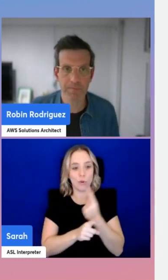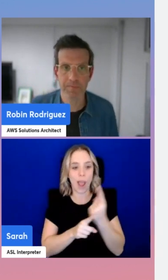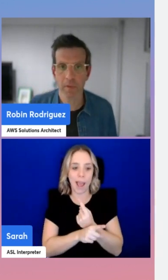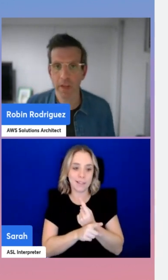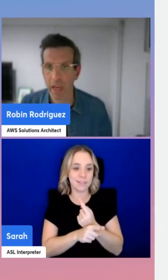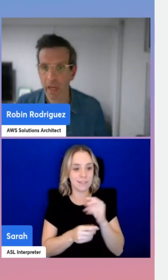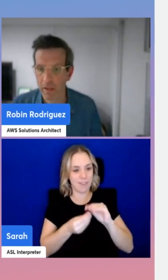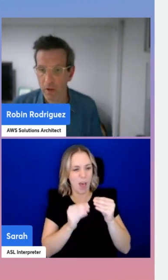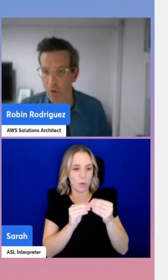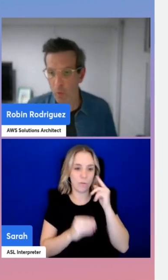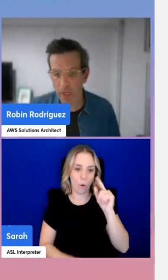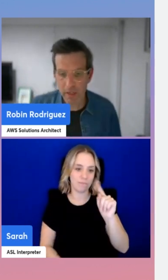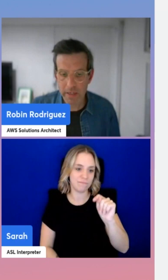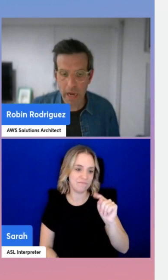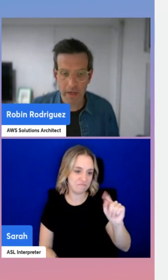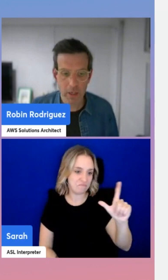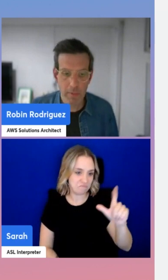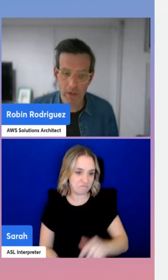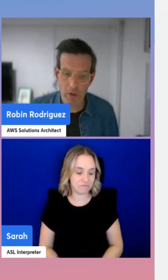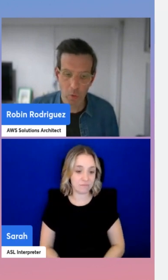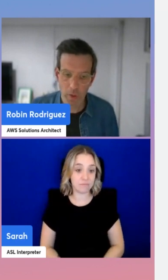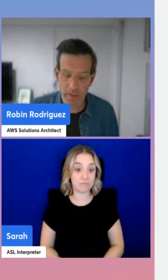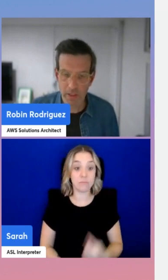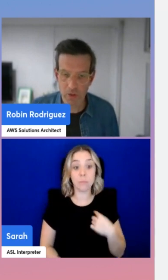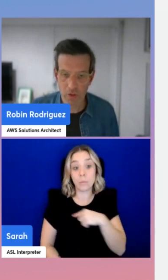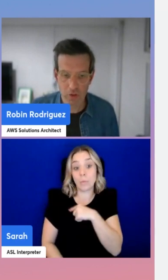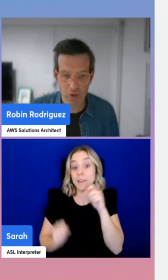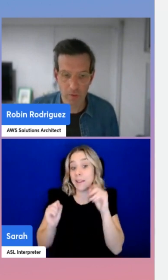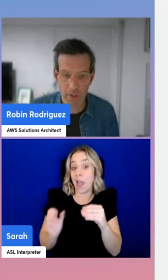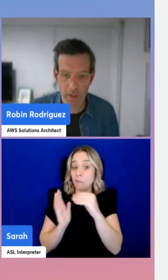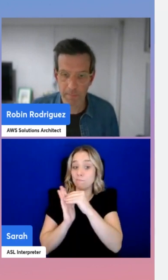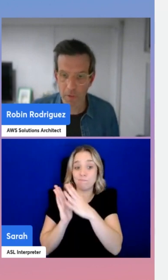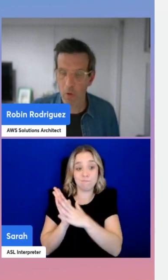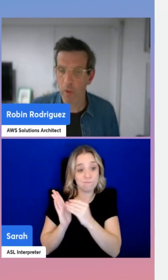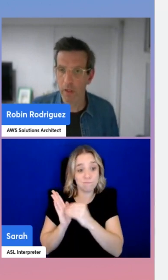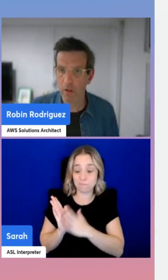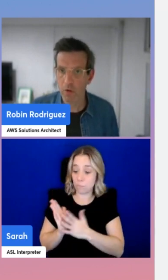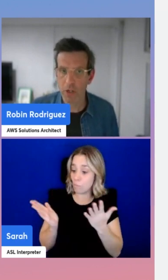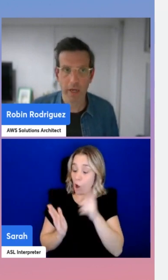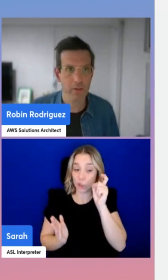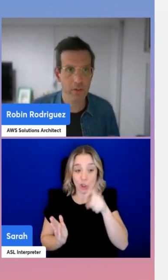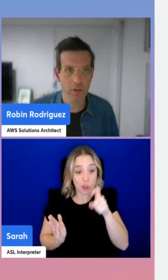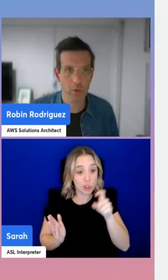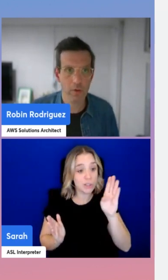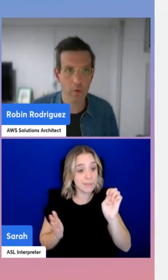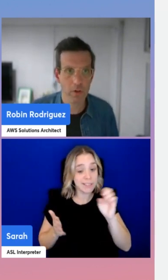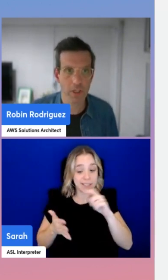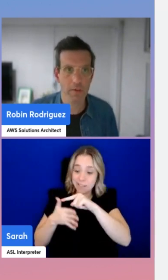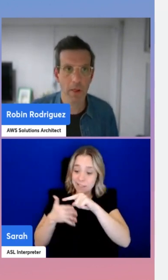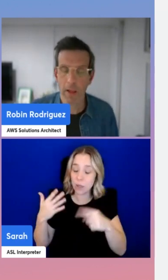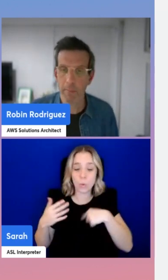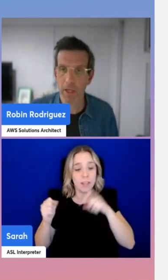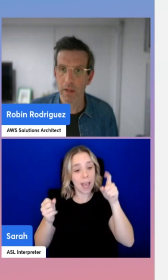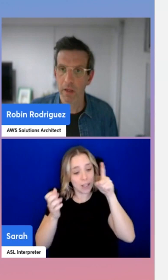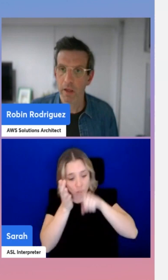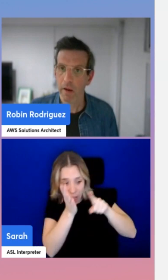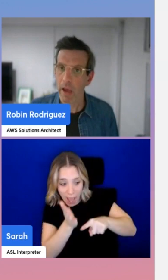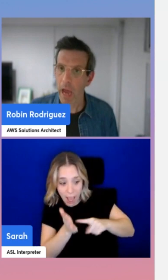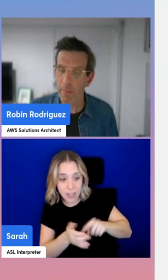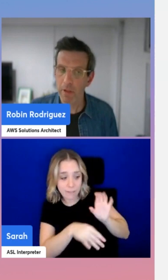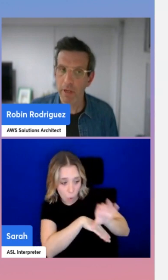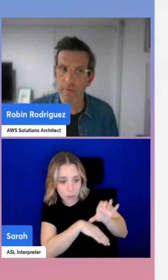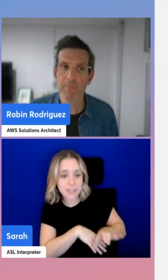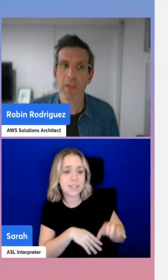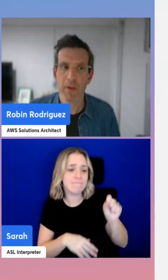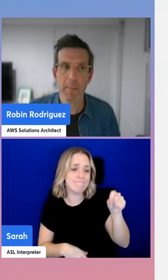value. And we can document what these should be. We can do checks to enforce it. But